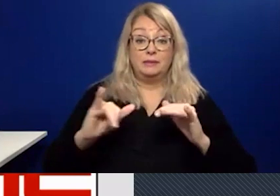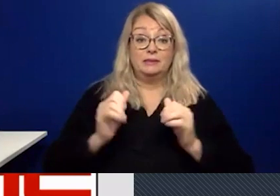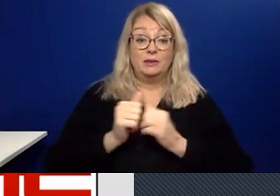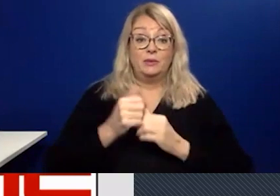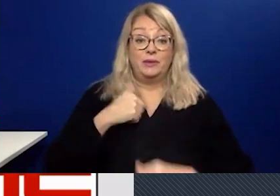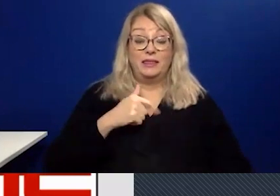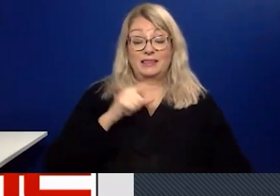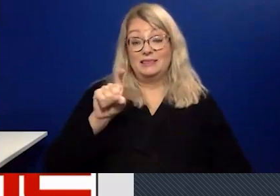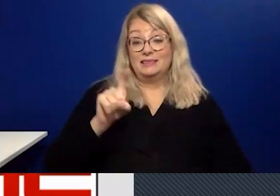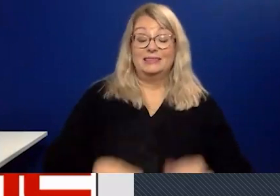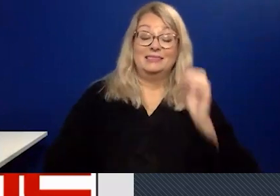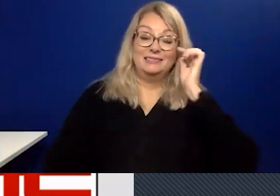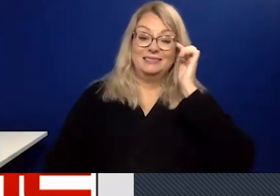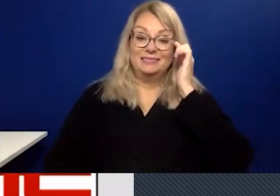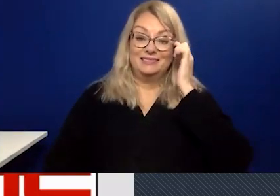anyone here